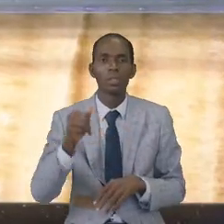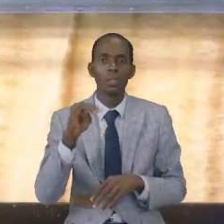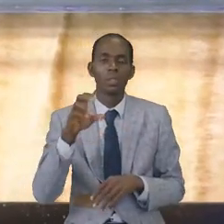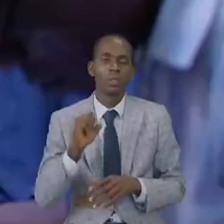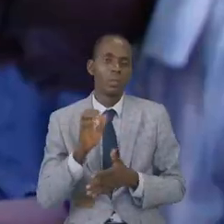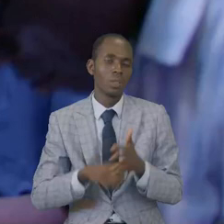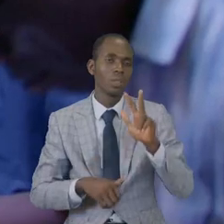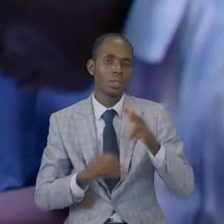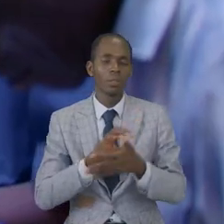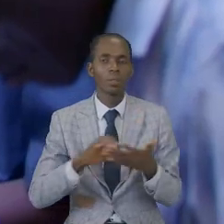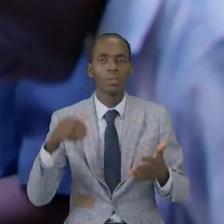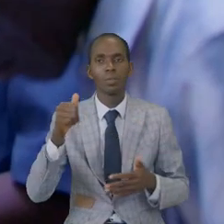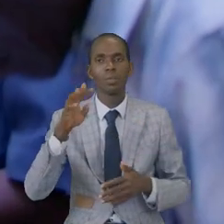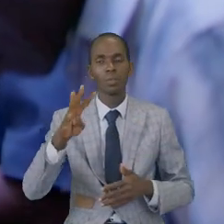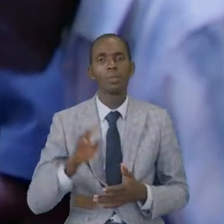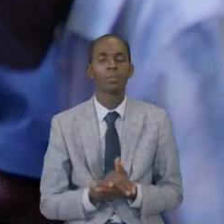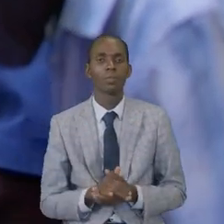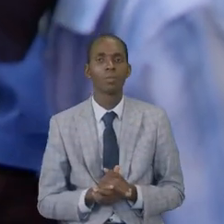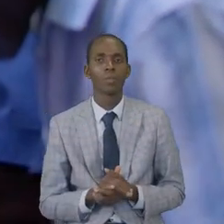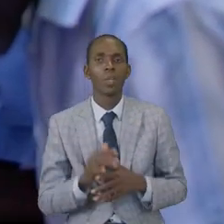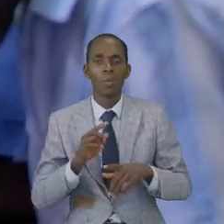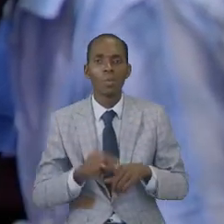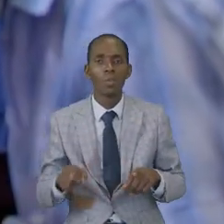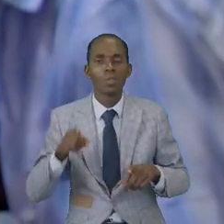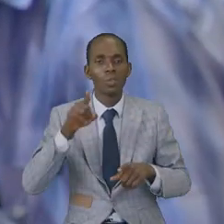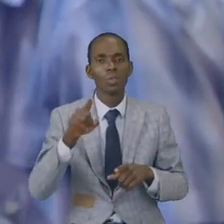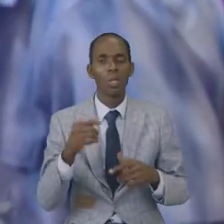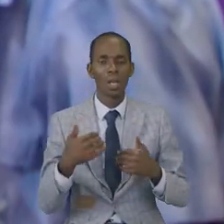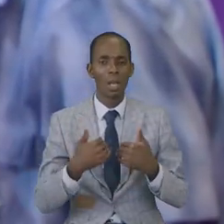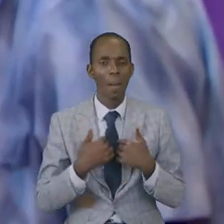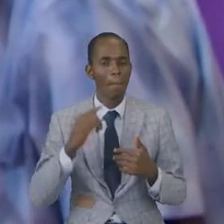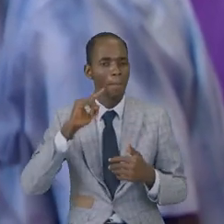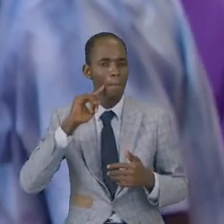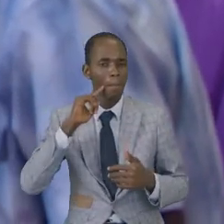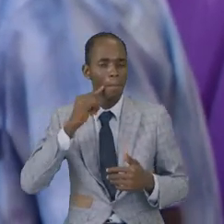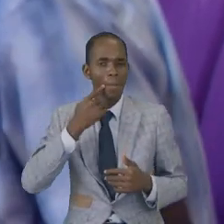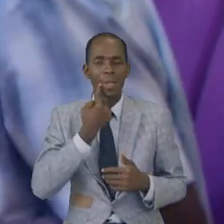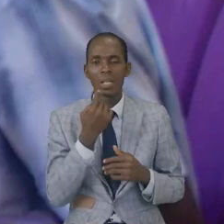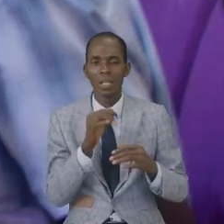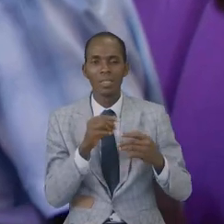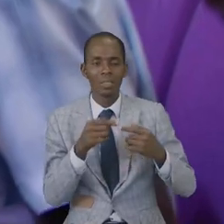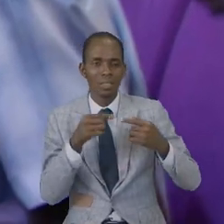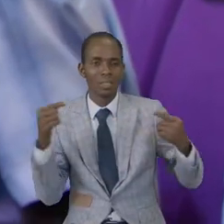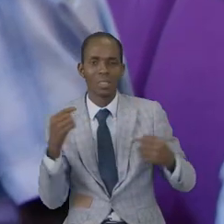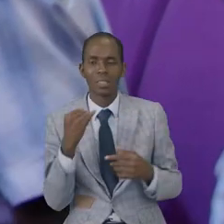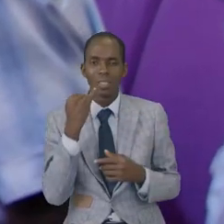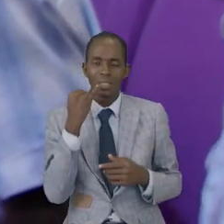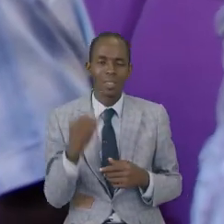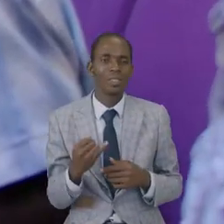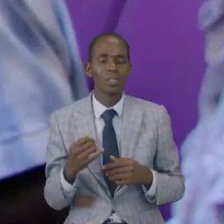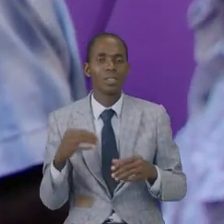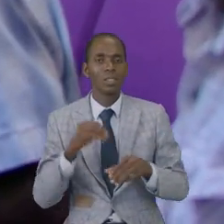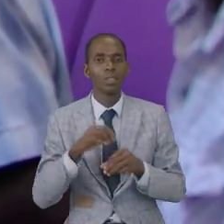14. James chapter 3, verse 14. But ye have bitter envying and strife in your hearts.